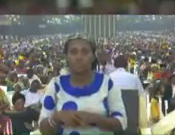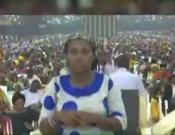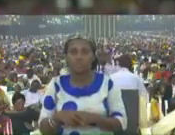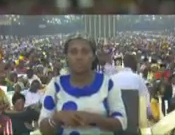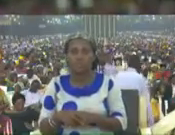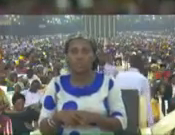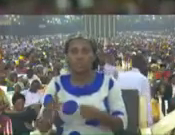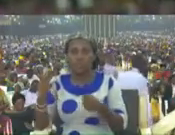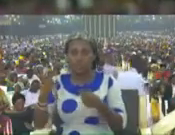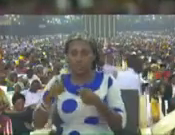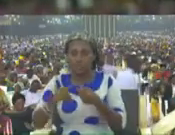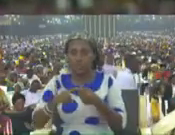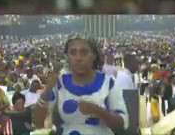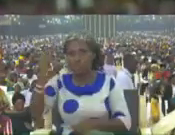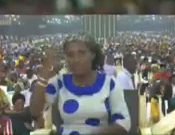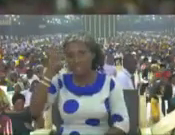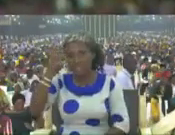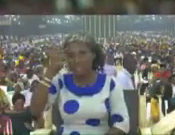to think